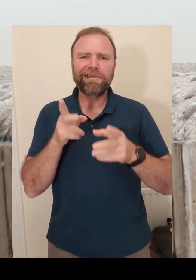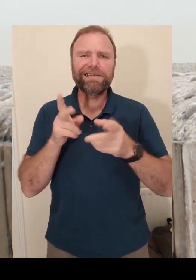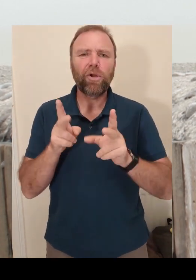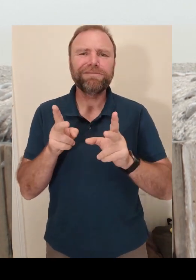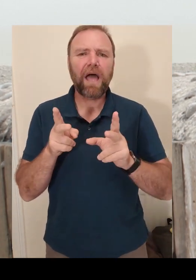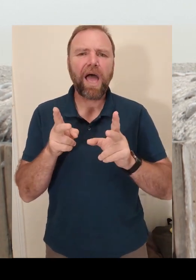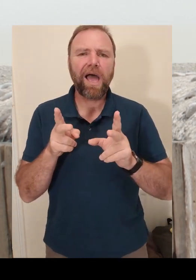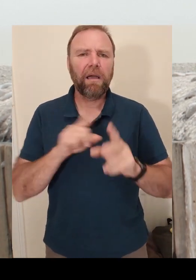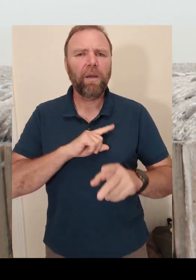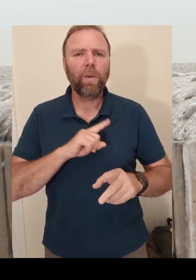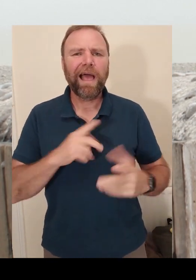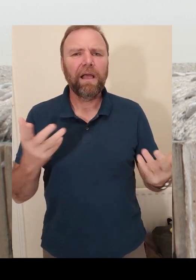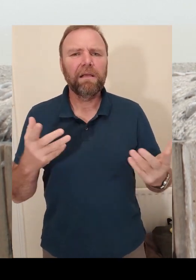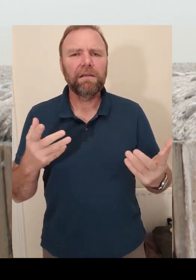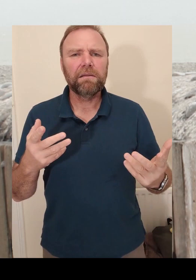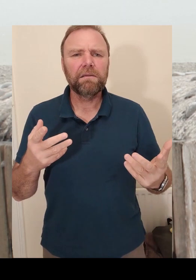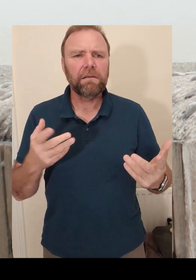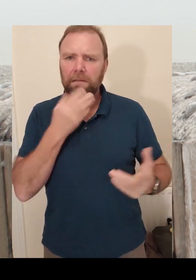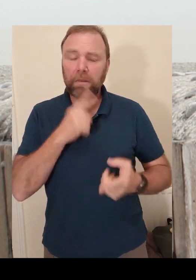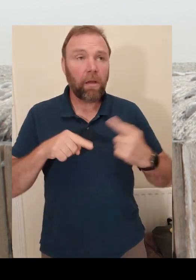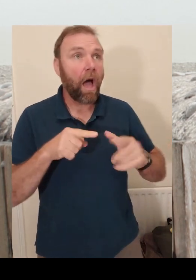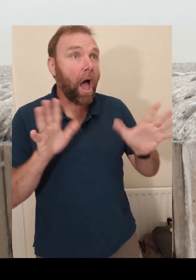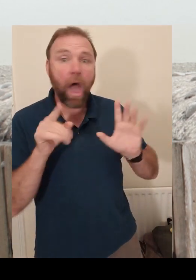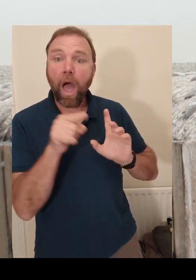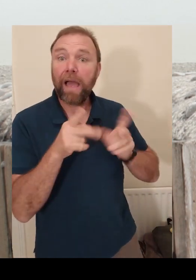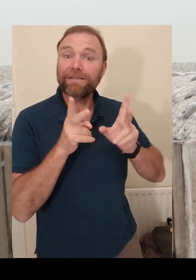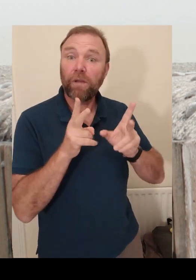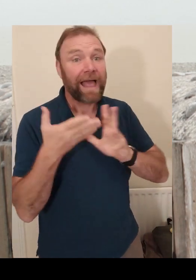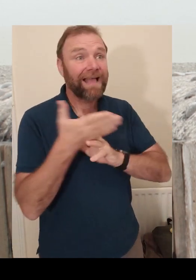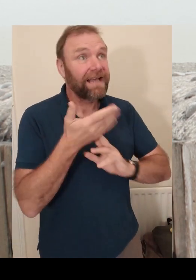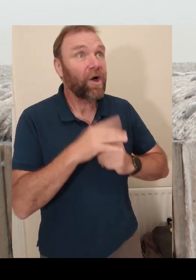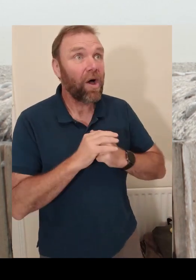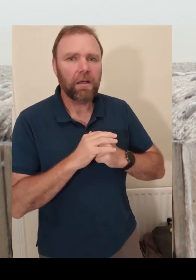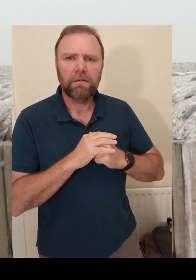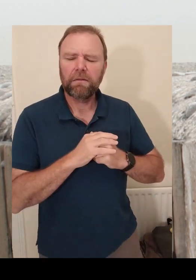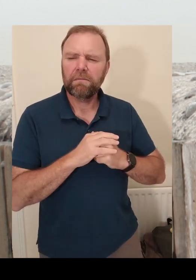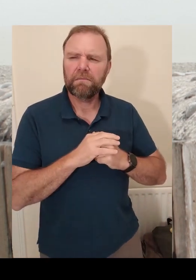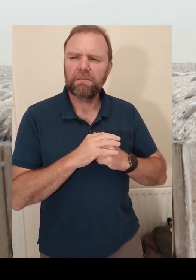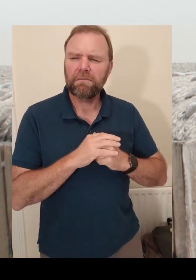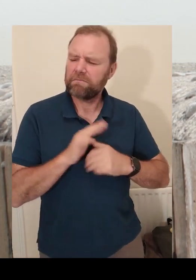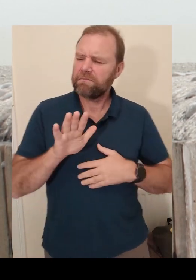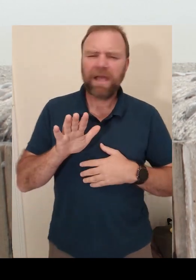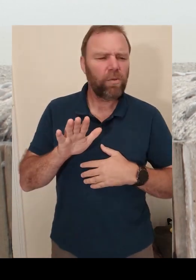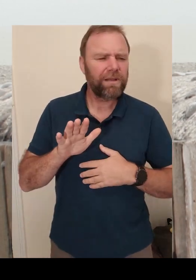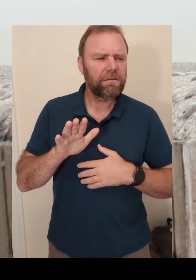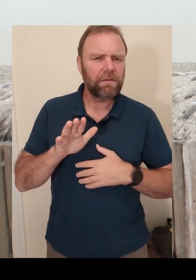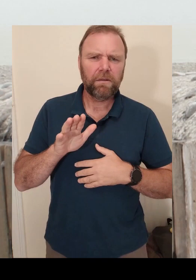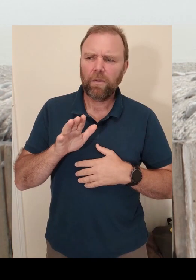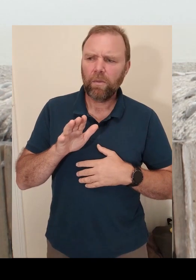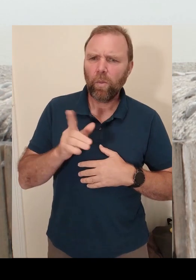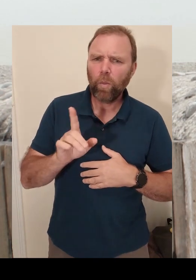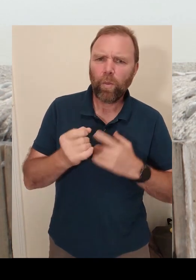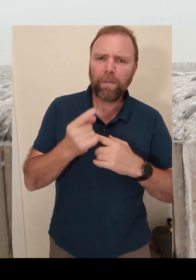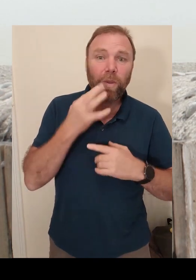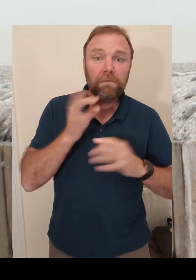awful world-shattering event for people to go, oh look, there's an interpreter on the screen providing access. You know,